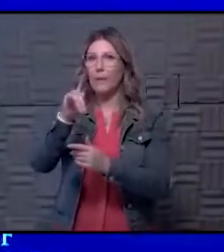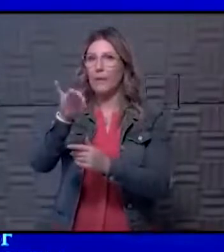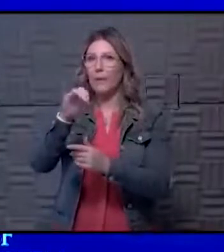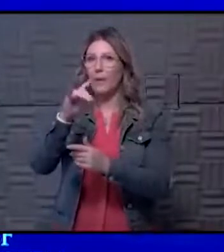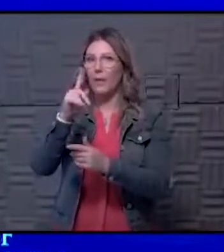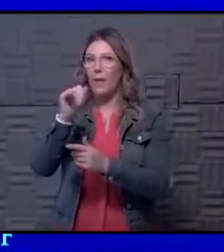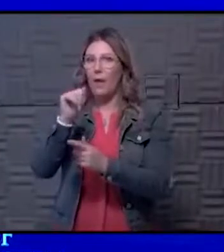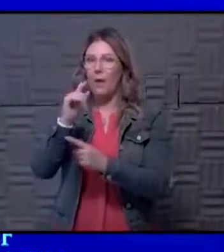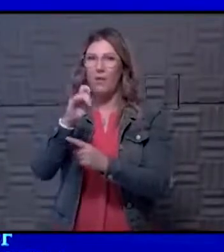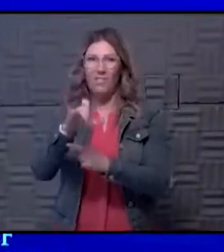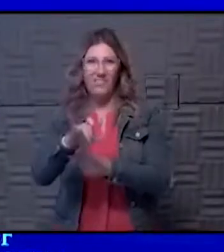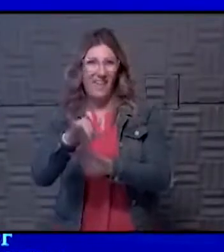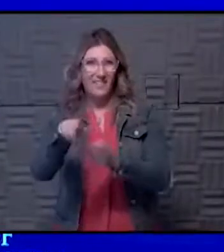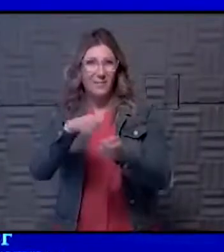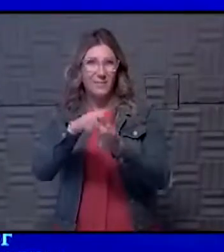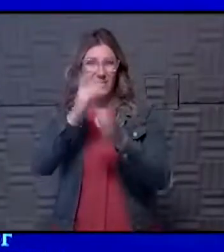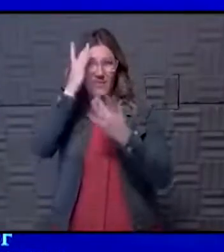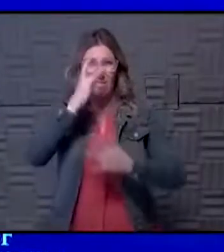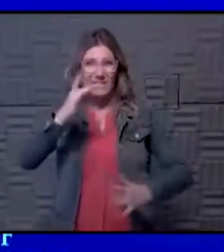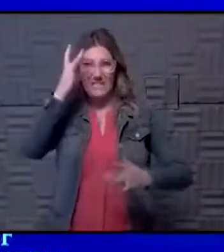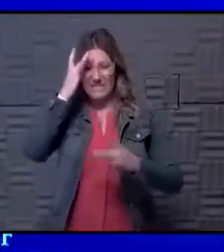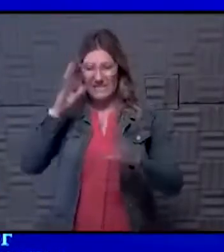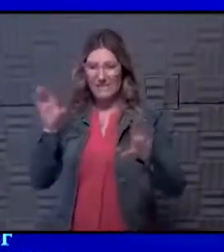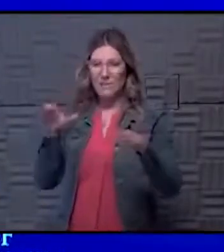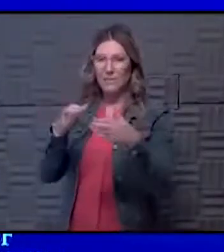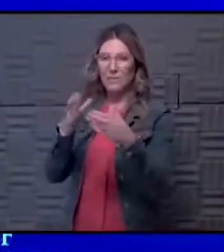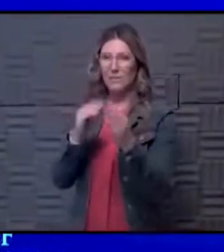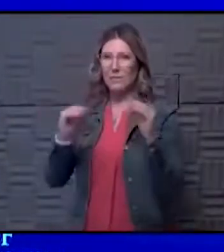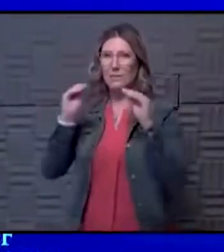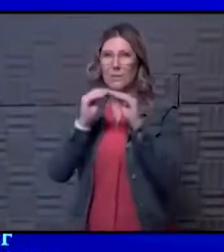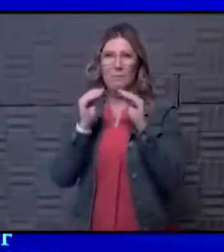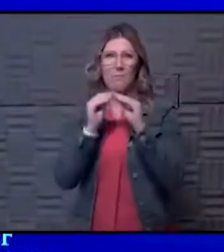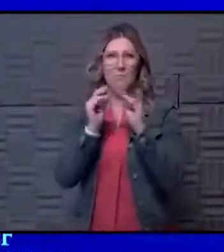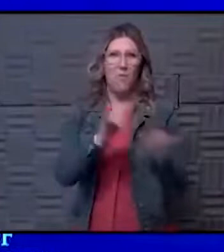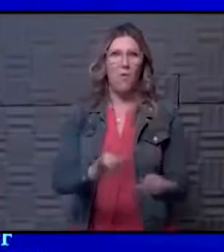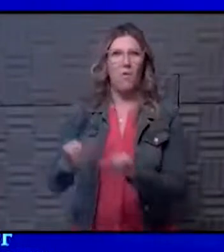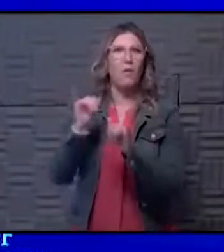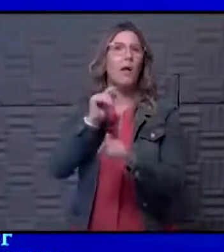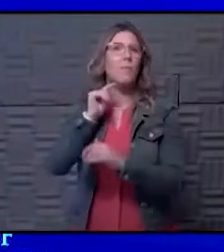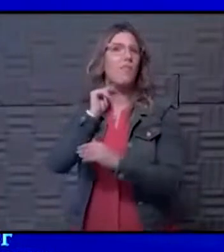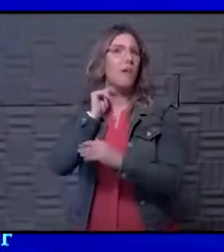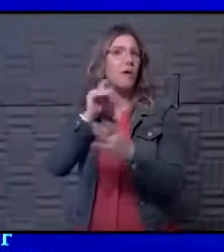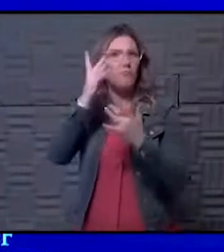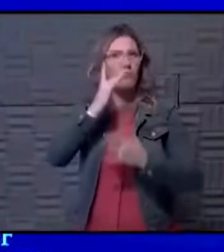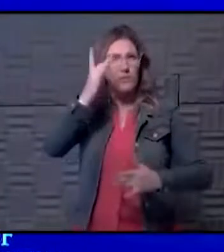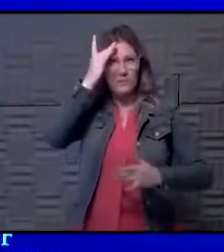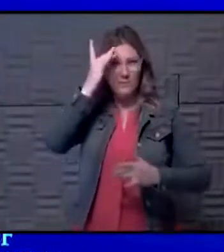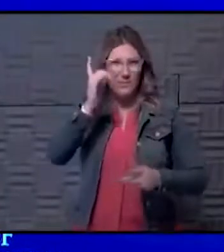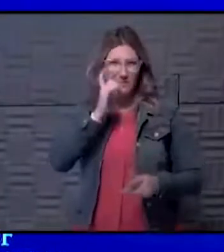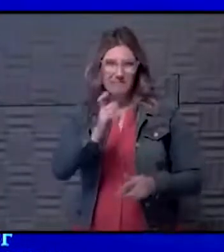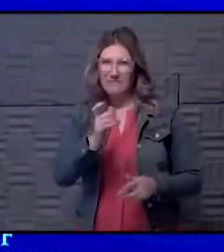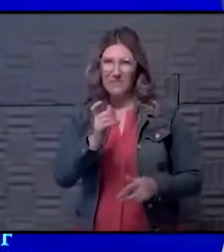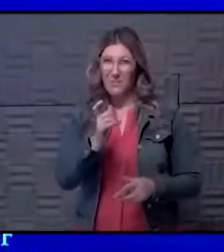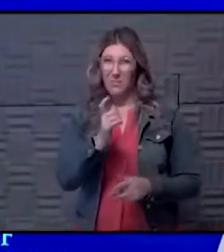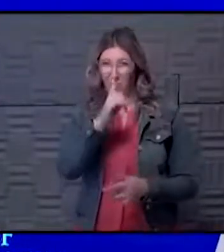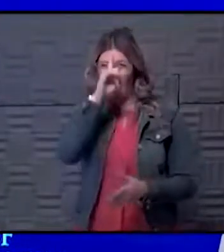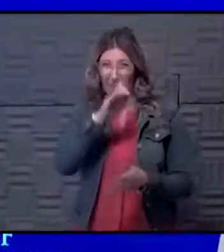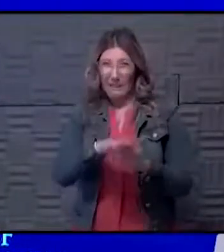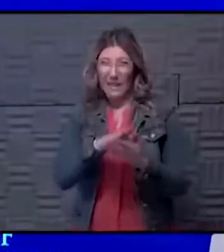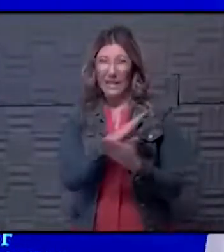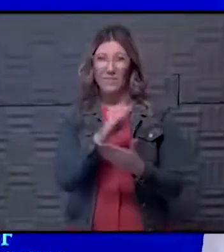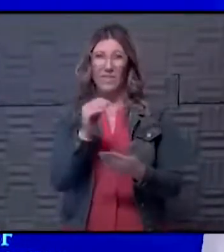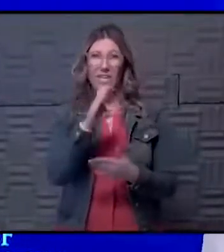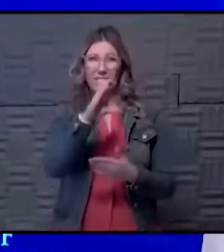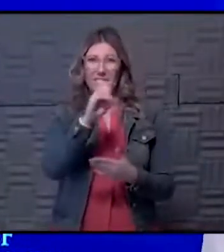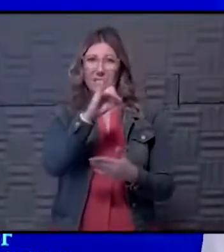particular disease entity, I don't believe is more common in people with thyroid disease. And I don't think it's more common in sickle cell, but I would have to double check